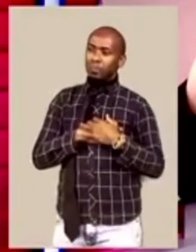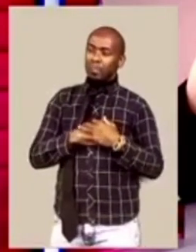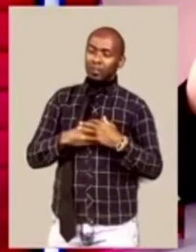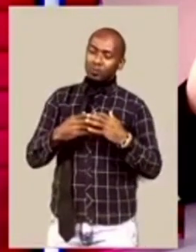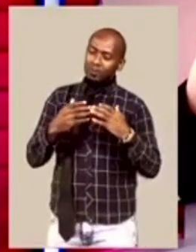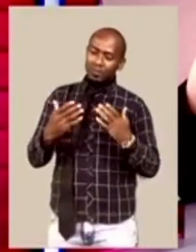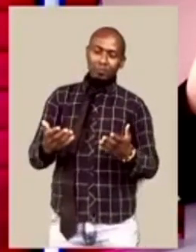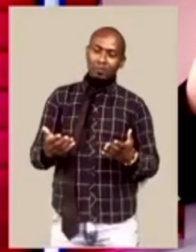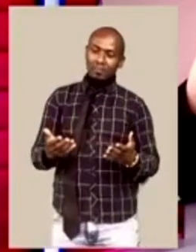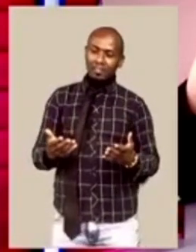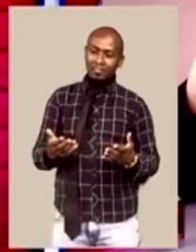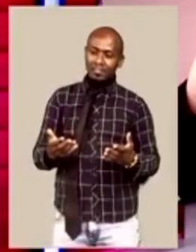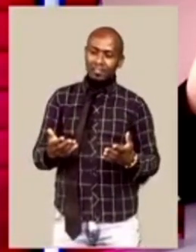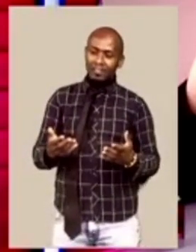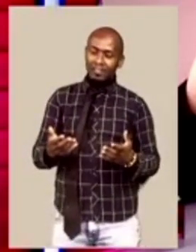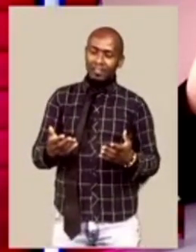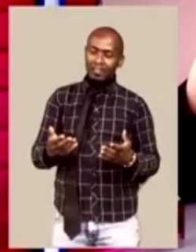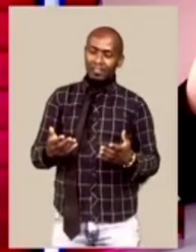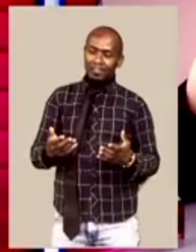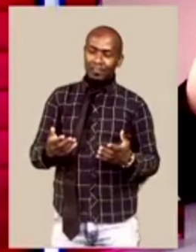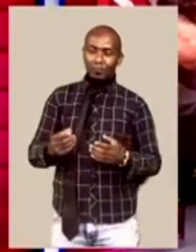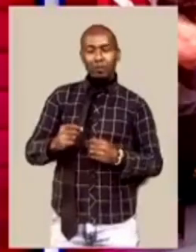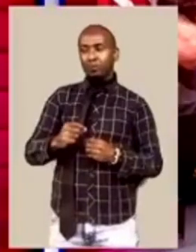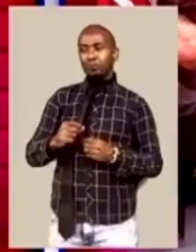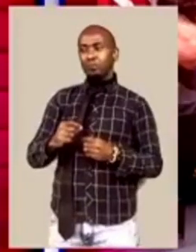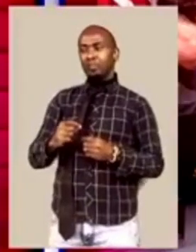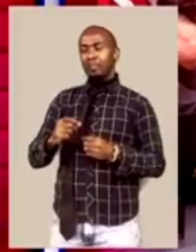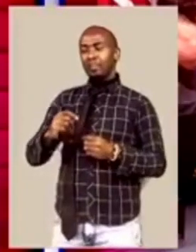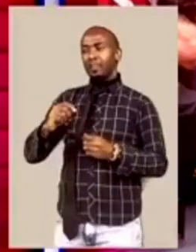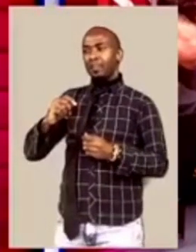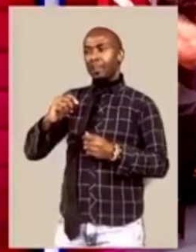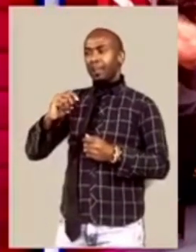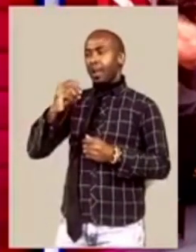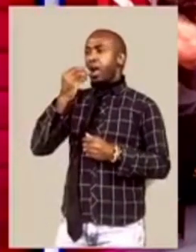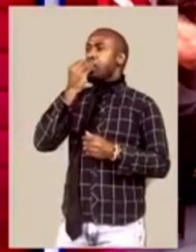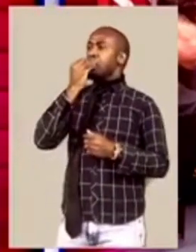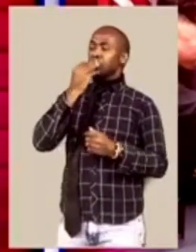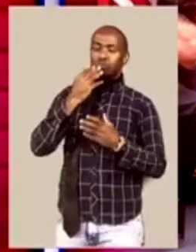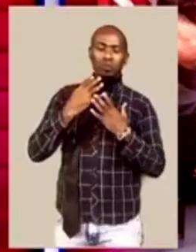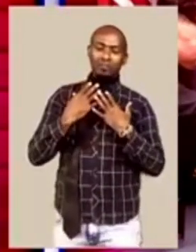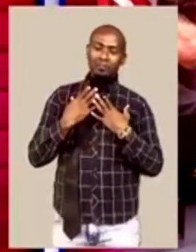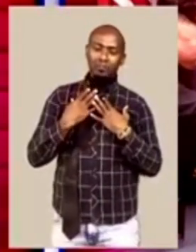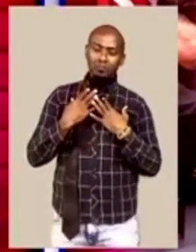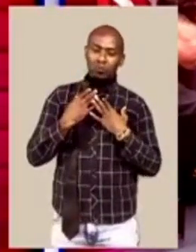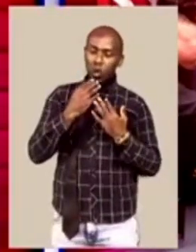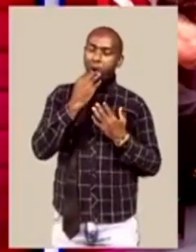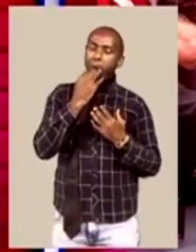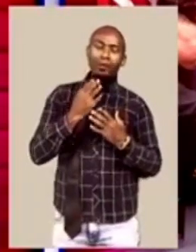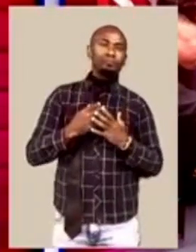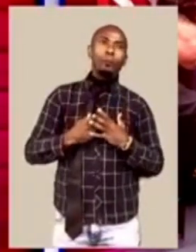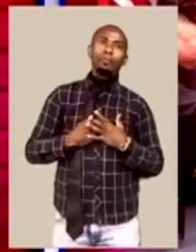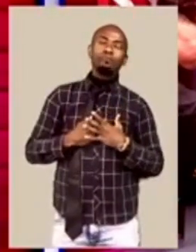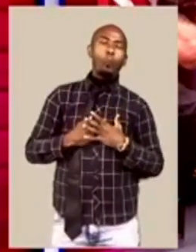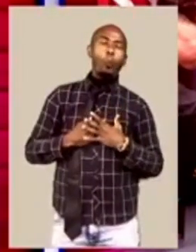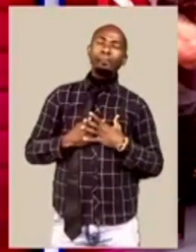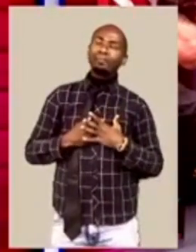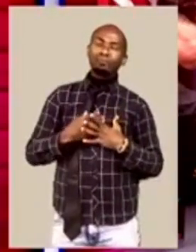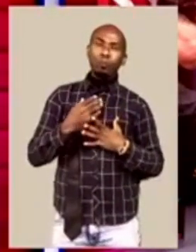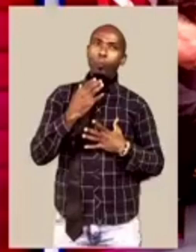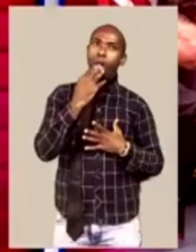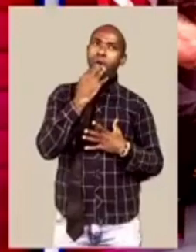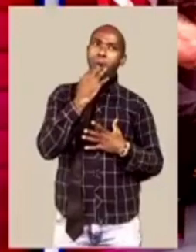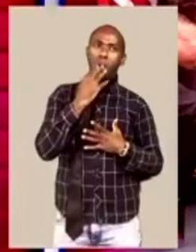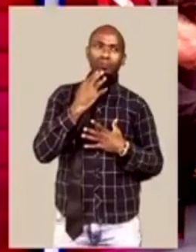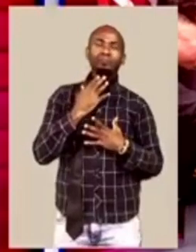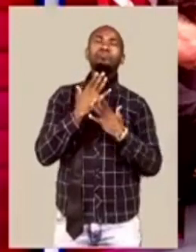I am a sonubuti and he has a sonubuti Donald Trump Donald Trump We have a sonubuti that's